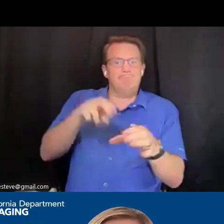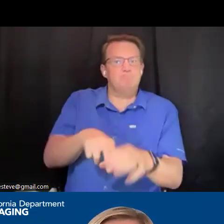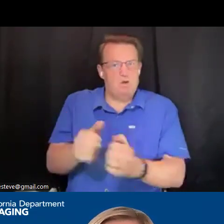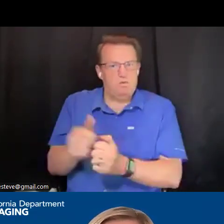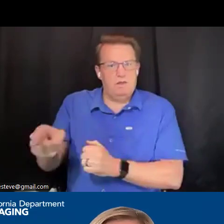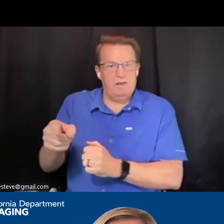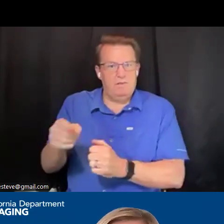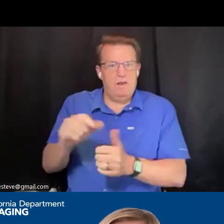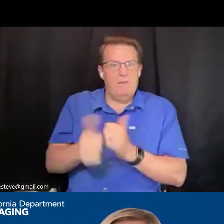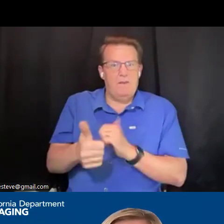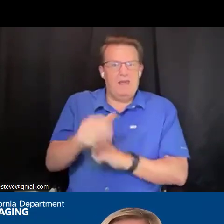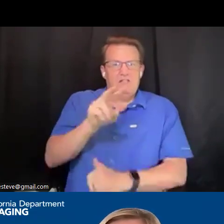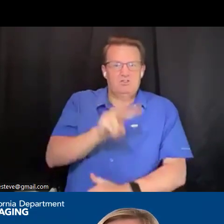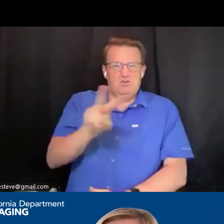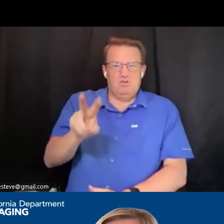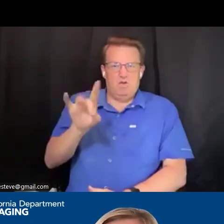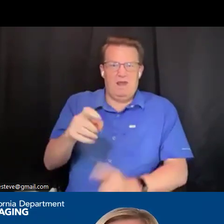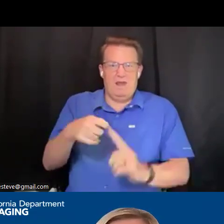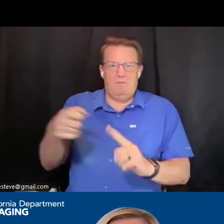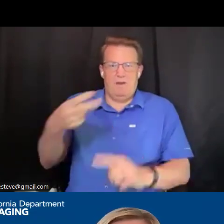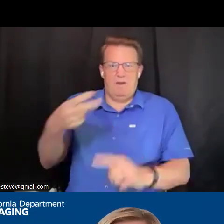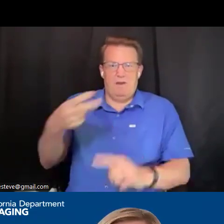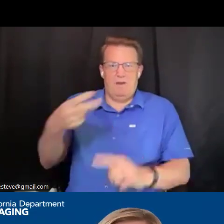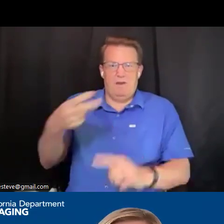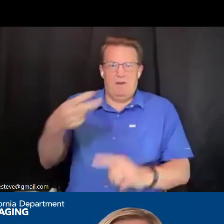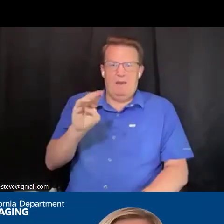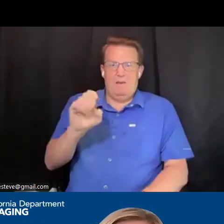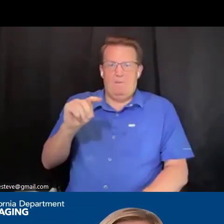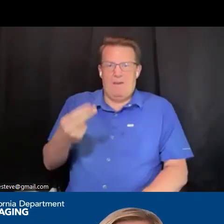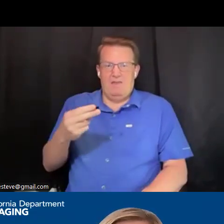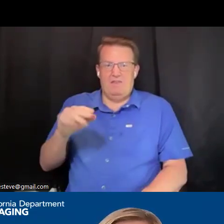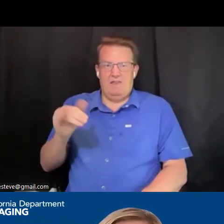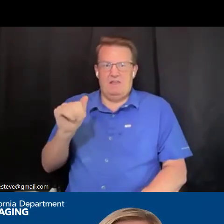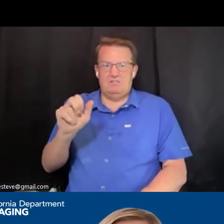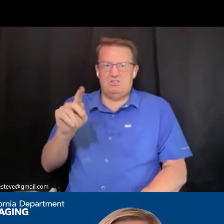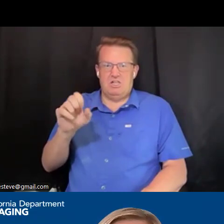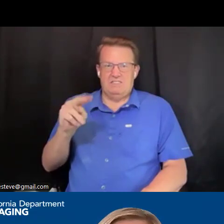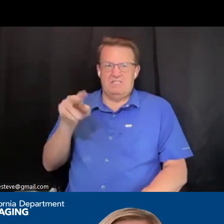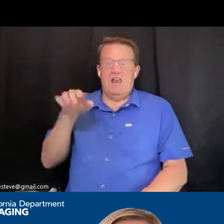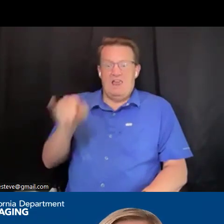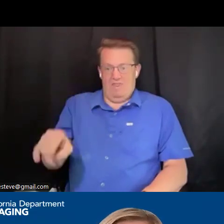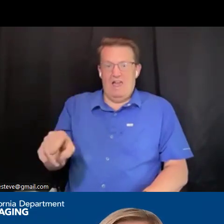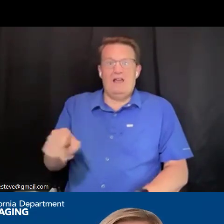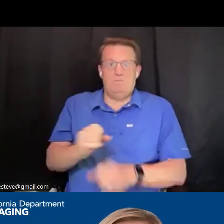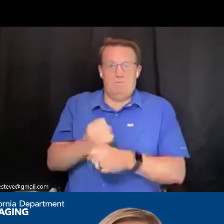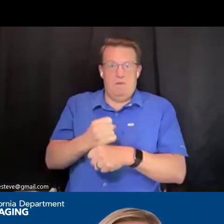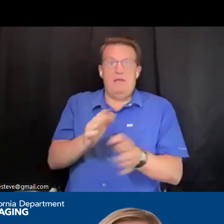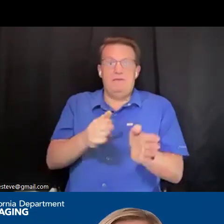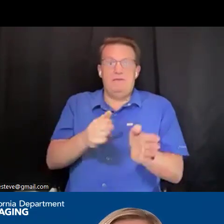228 by Hannah Beth Jackson, and that bill codified the Master Plan for Aging in our state